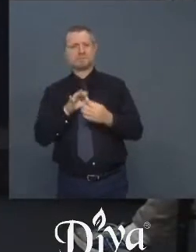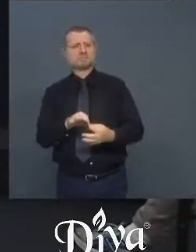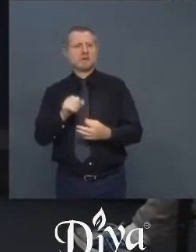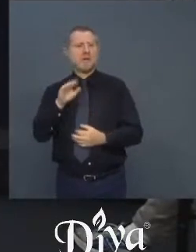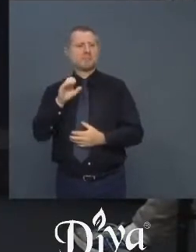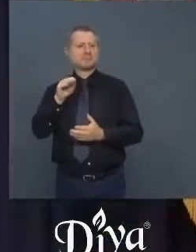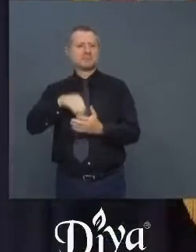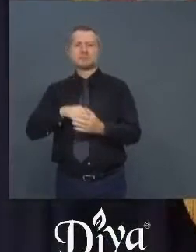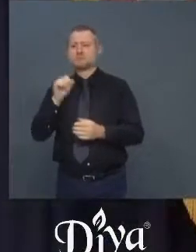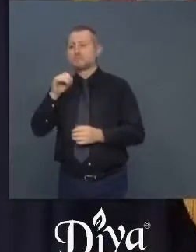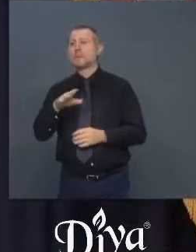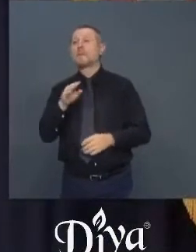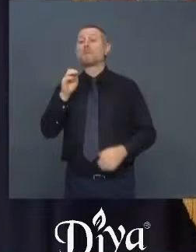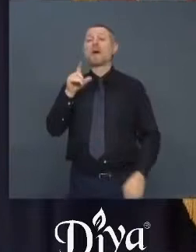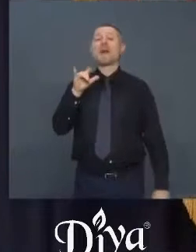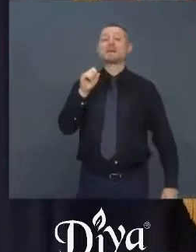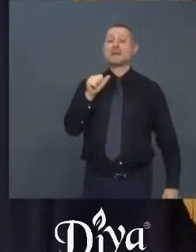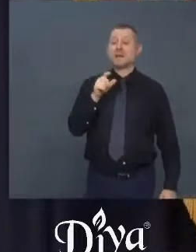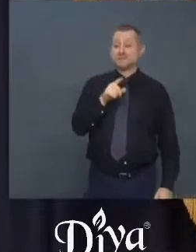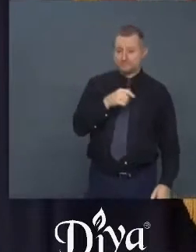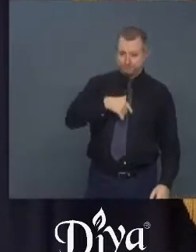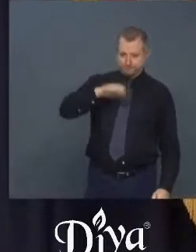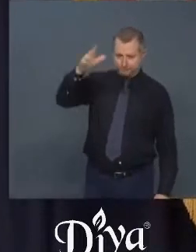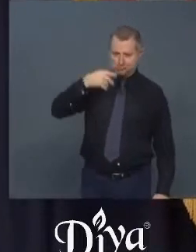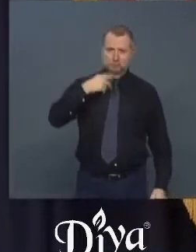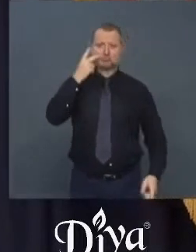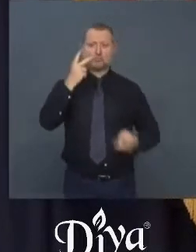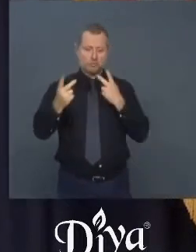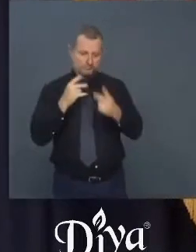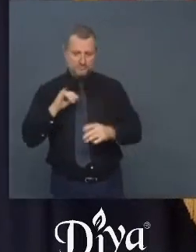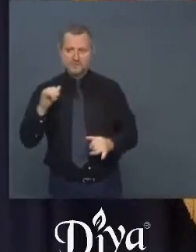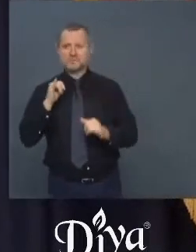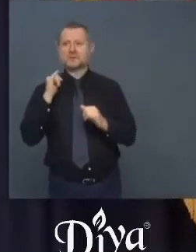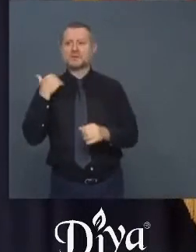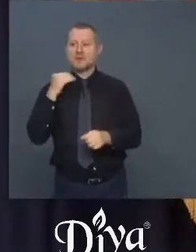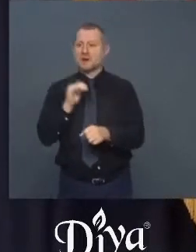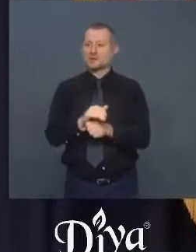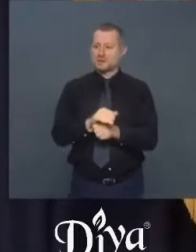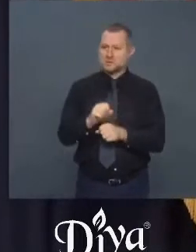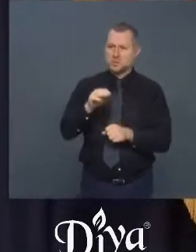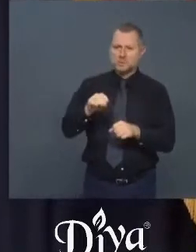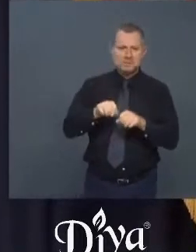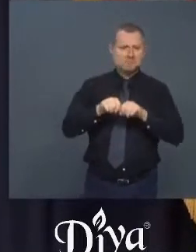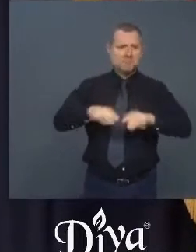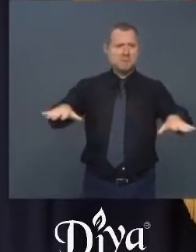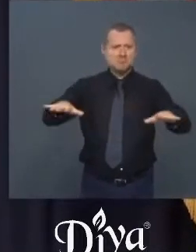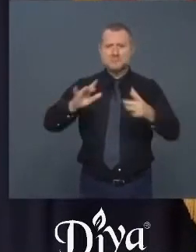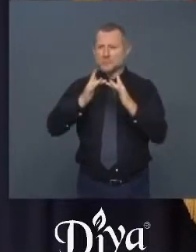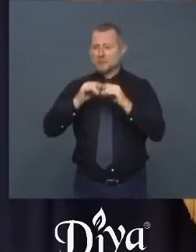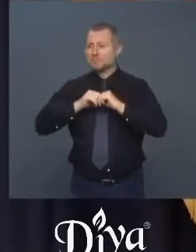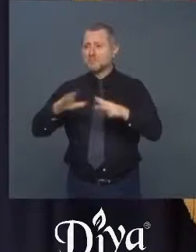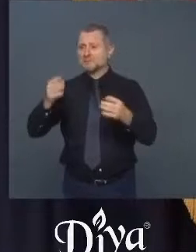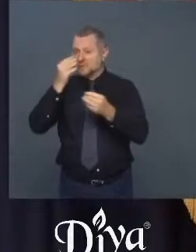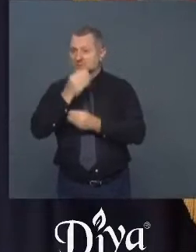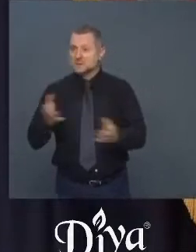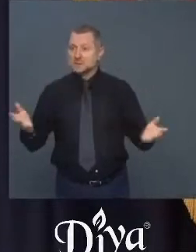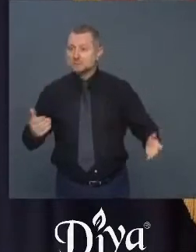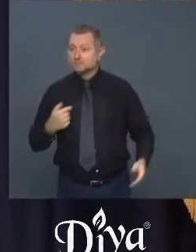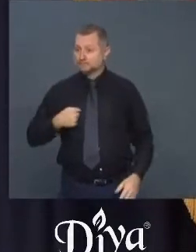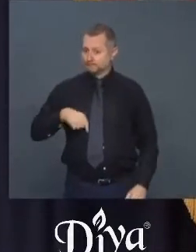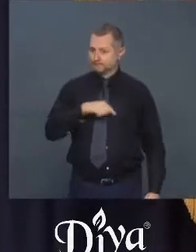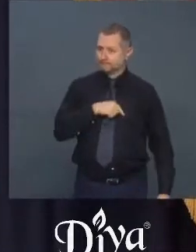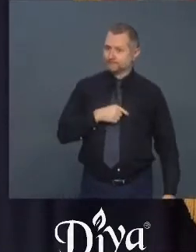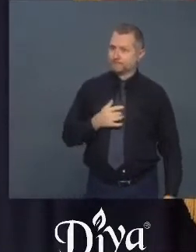So obviously, we saw the same news as everyone else as it was breaking last night on social media, and to say that we're troubled by this is the understatement of the